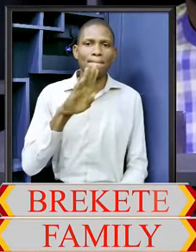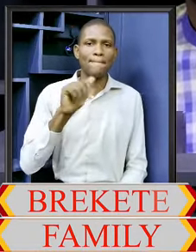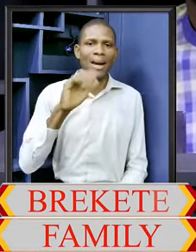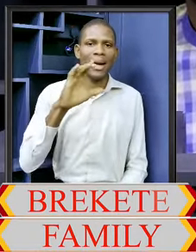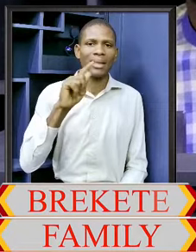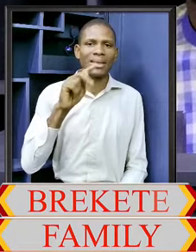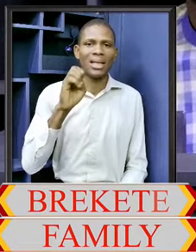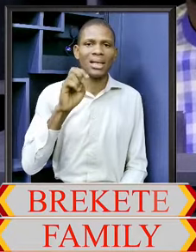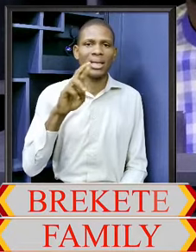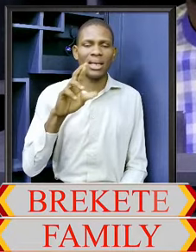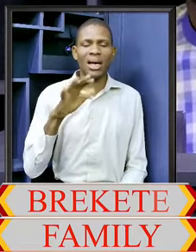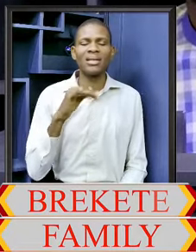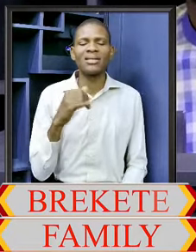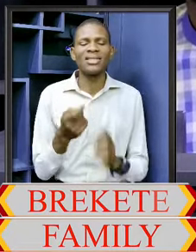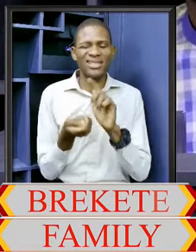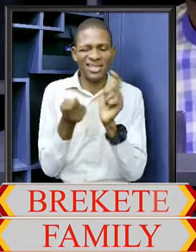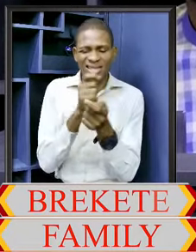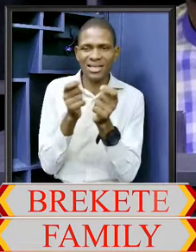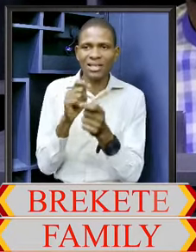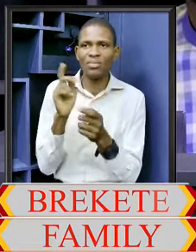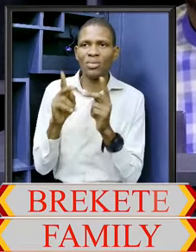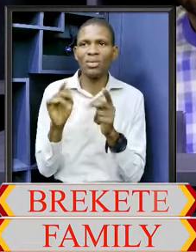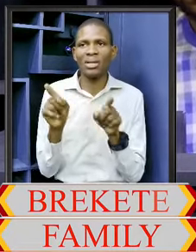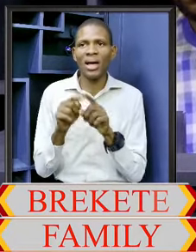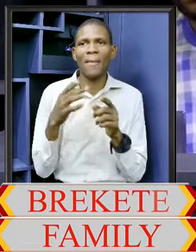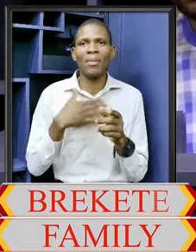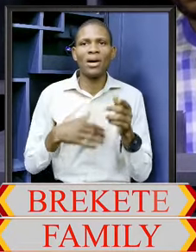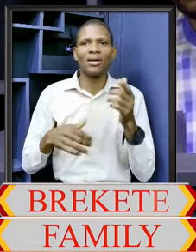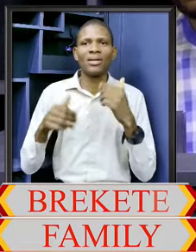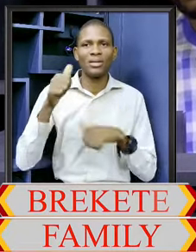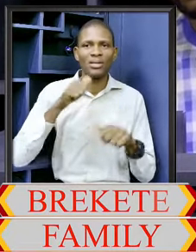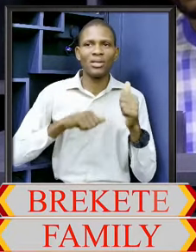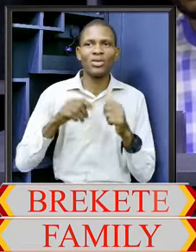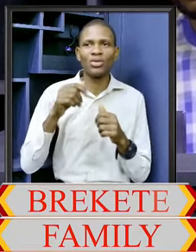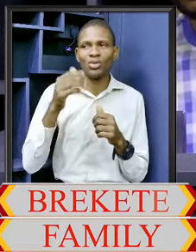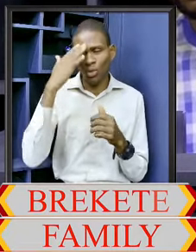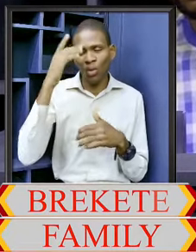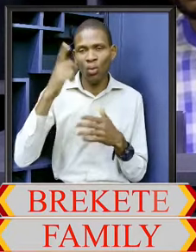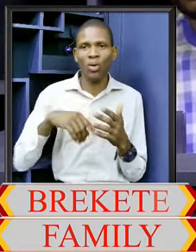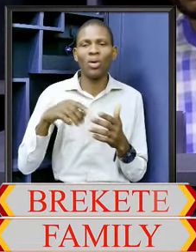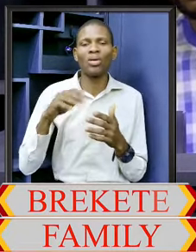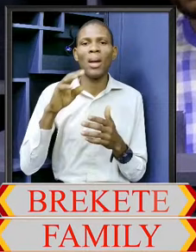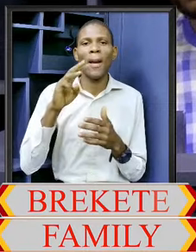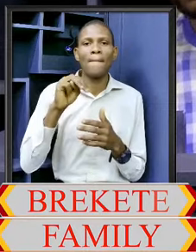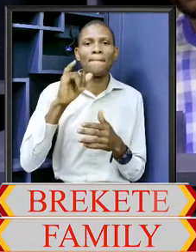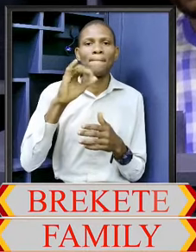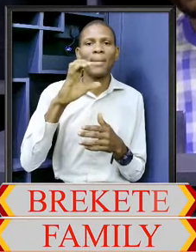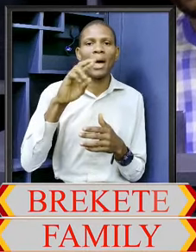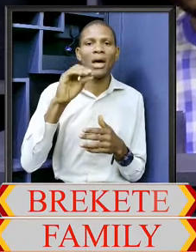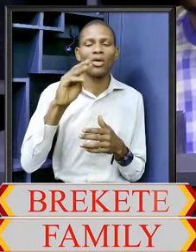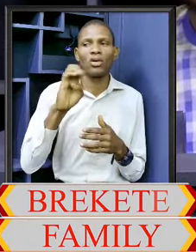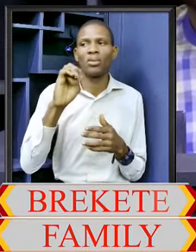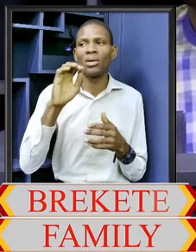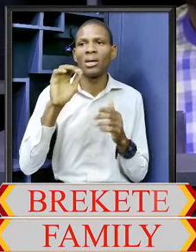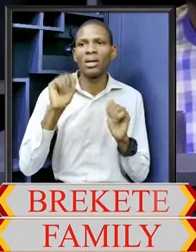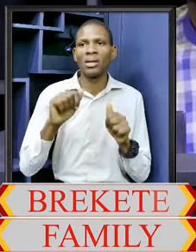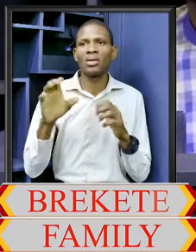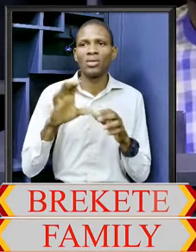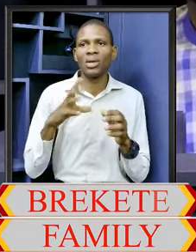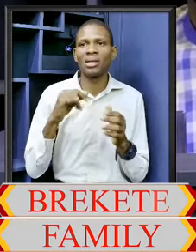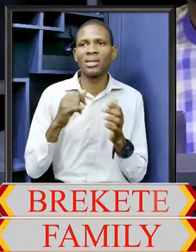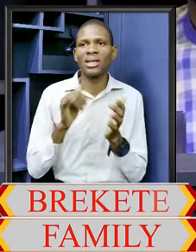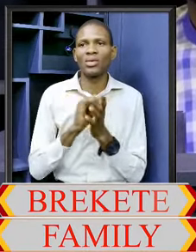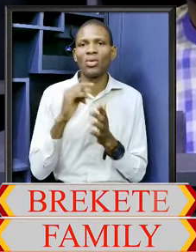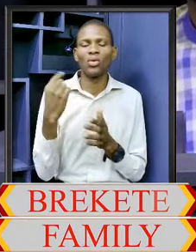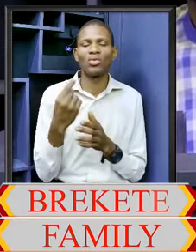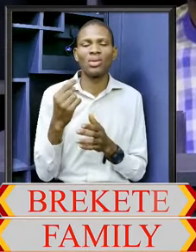changing. People who are scientists like my brothers here know what microbes can do. And that is the magic. And that is the only